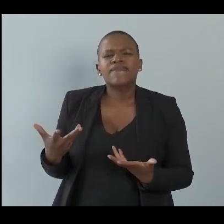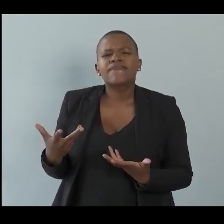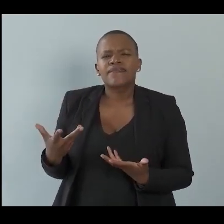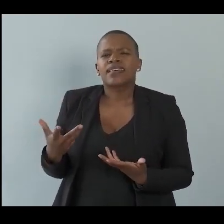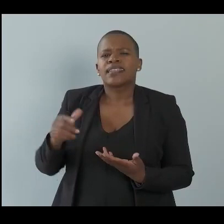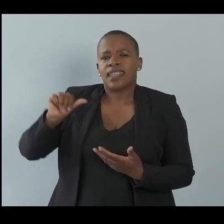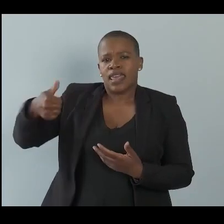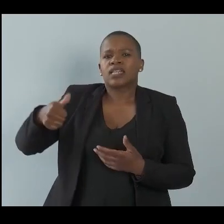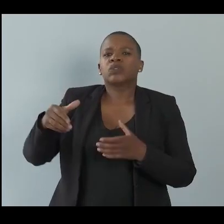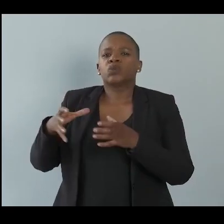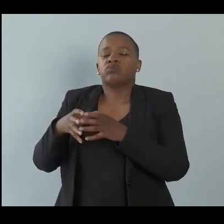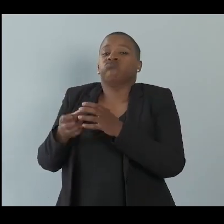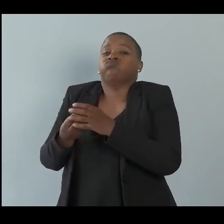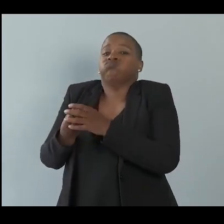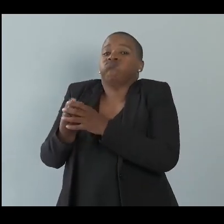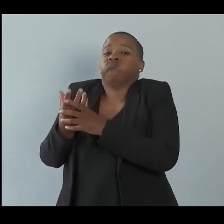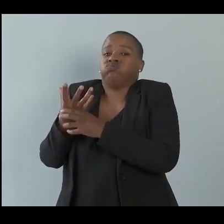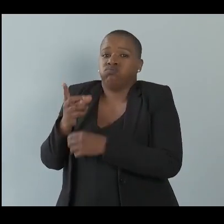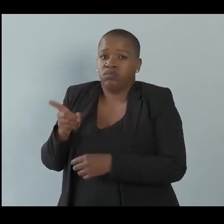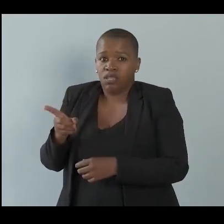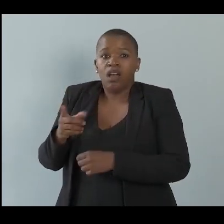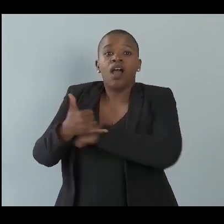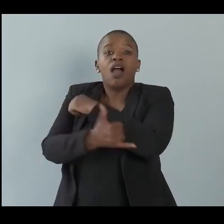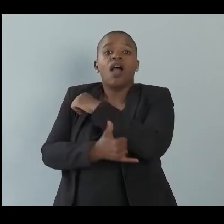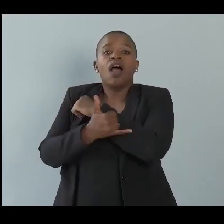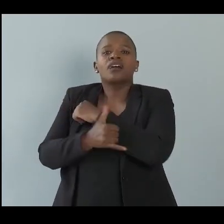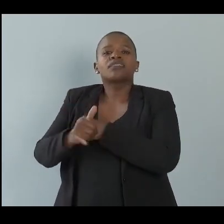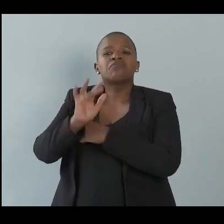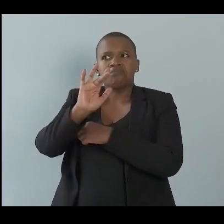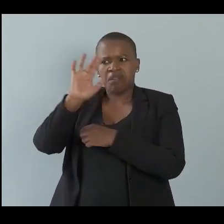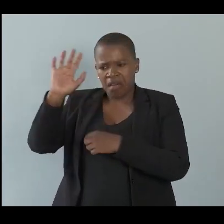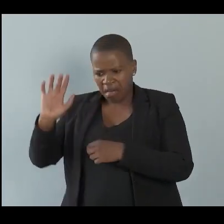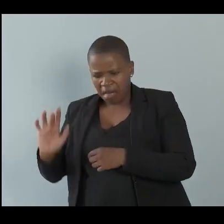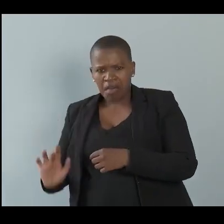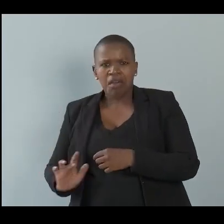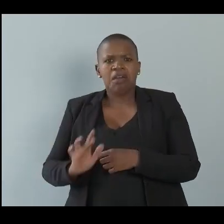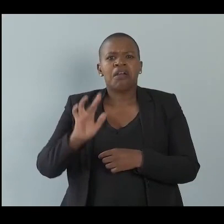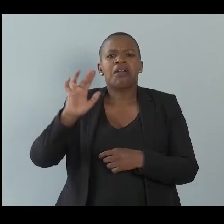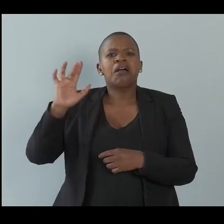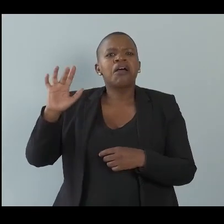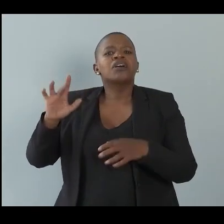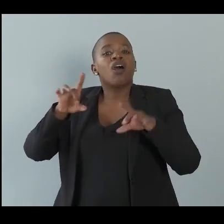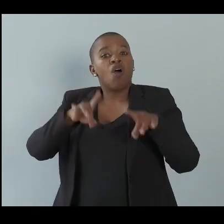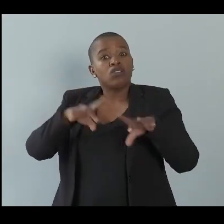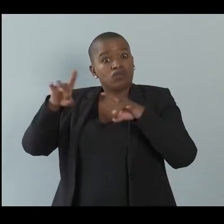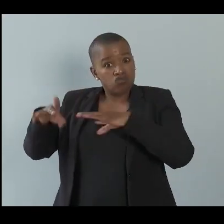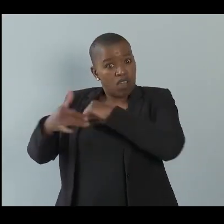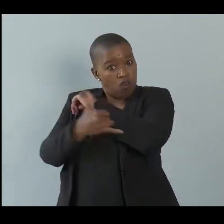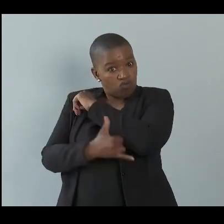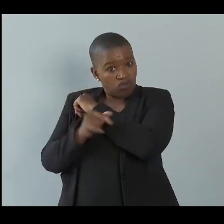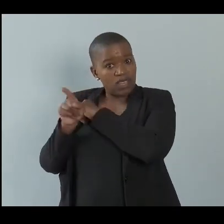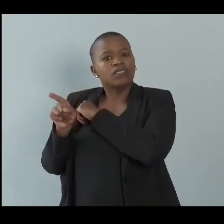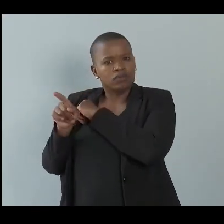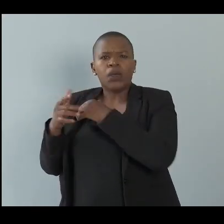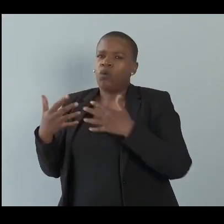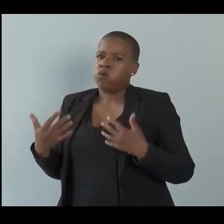phase in telematics will come. And also, there's new opportunities for us in Australia. We'll continue to grow our market share in both these